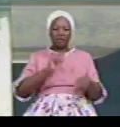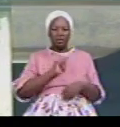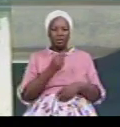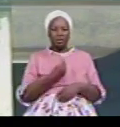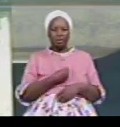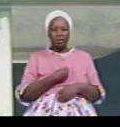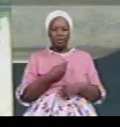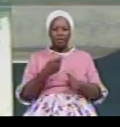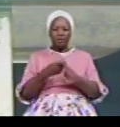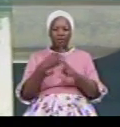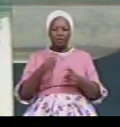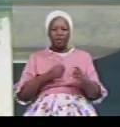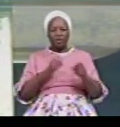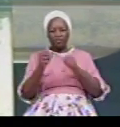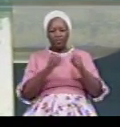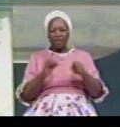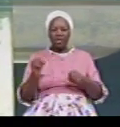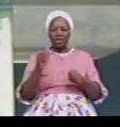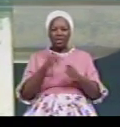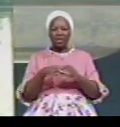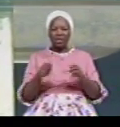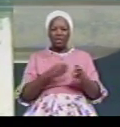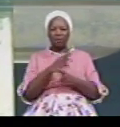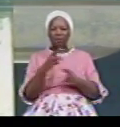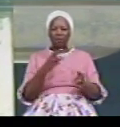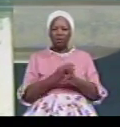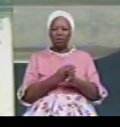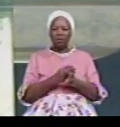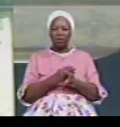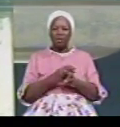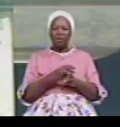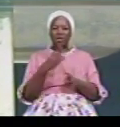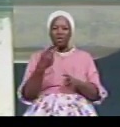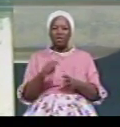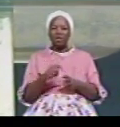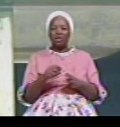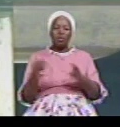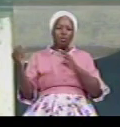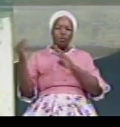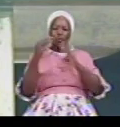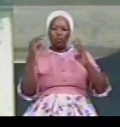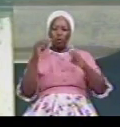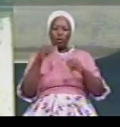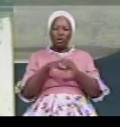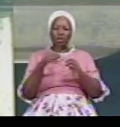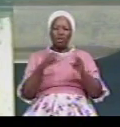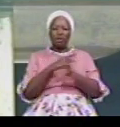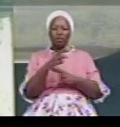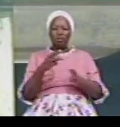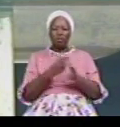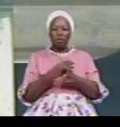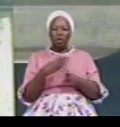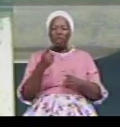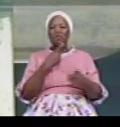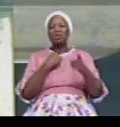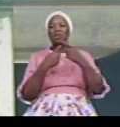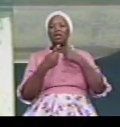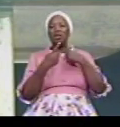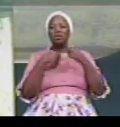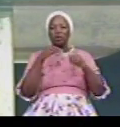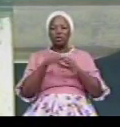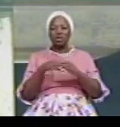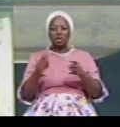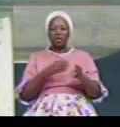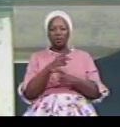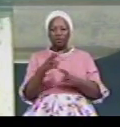the fightings in the world, the war in the world, the lust in the